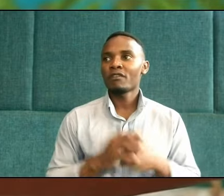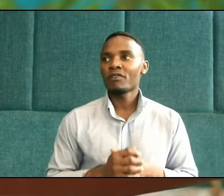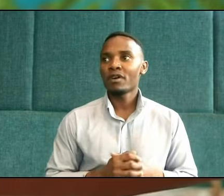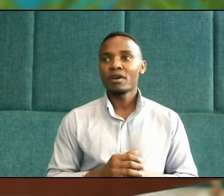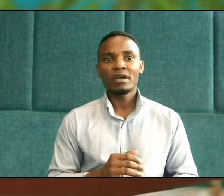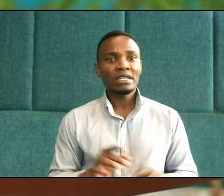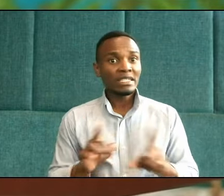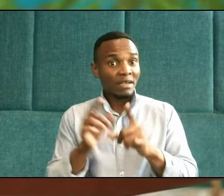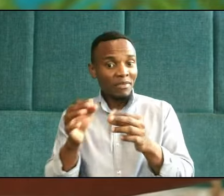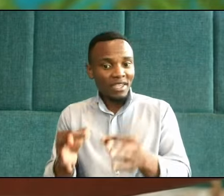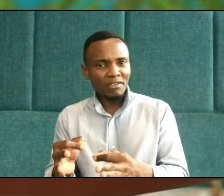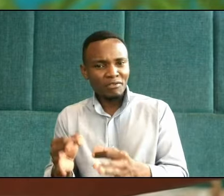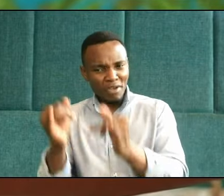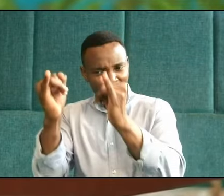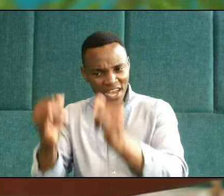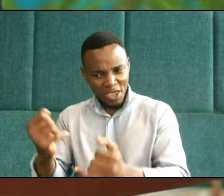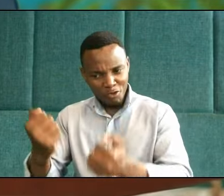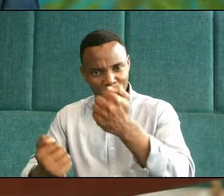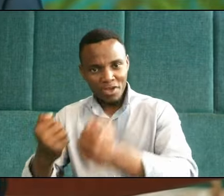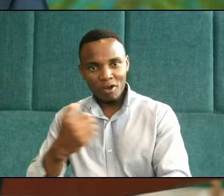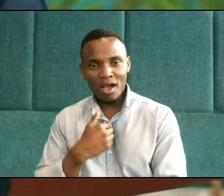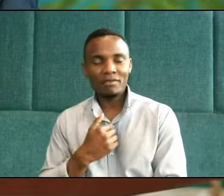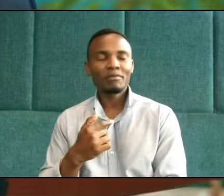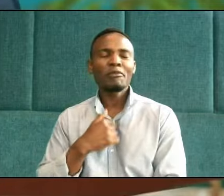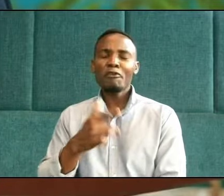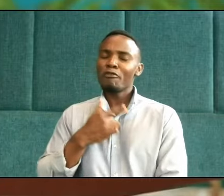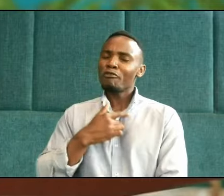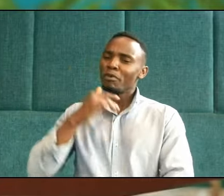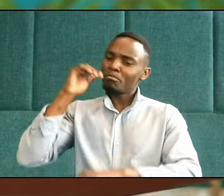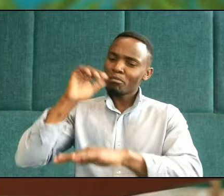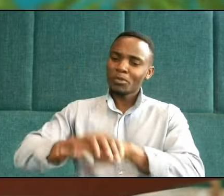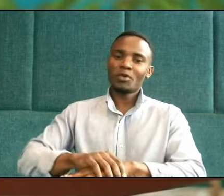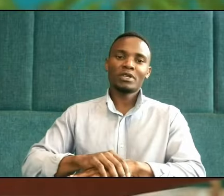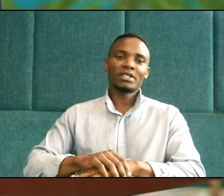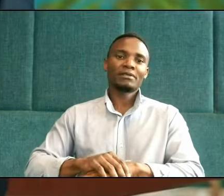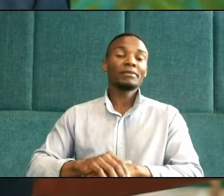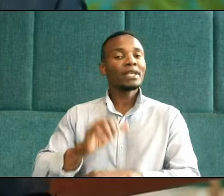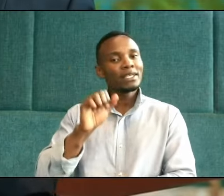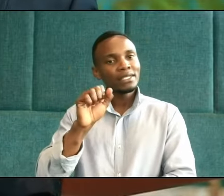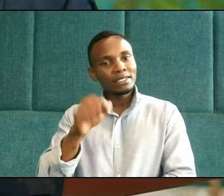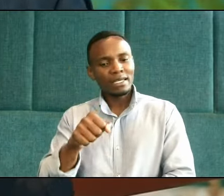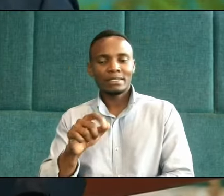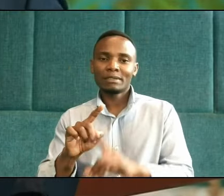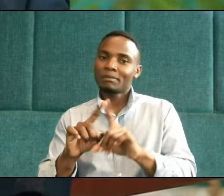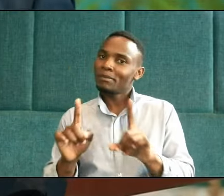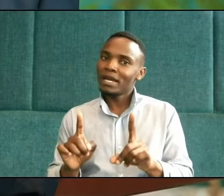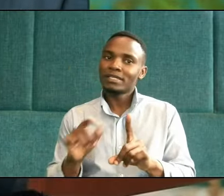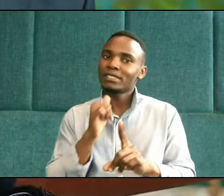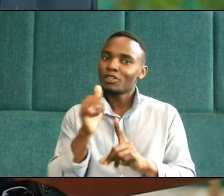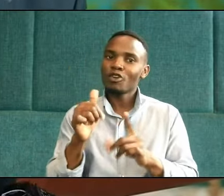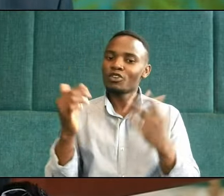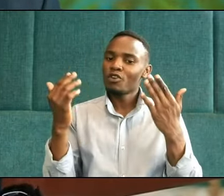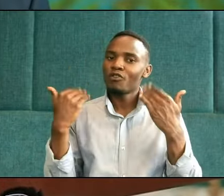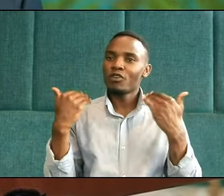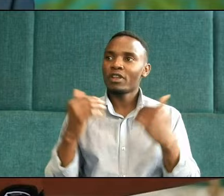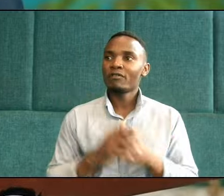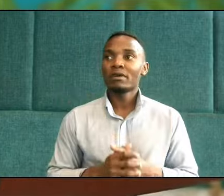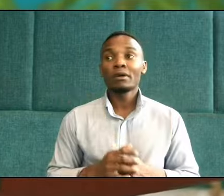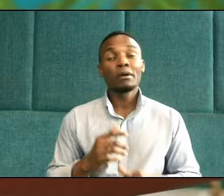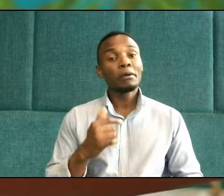drive a new car, I will feel good. If I have a new house, feel good. I came to realize in this life, I'm not very